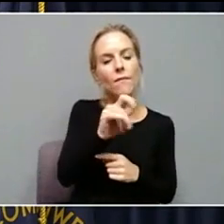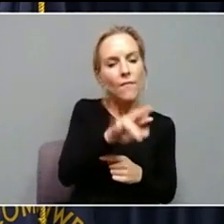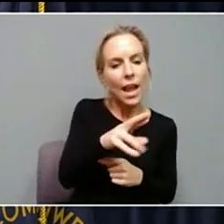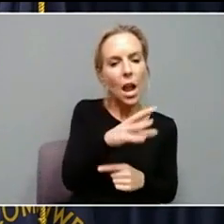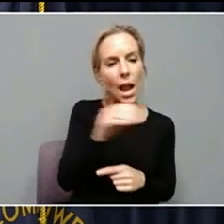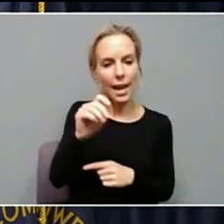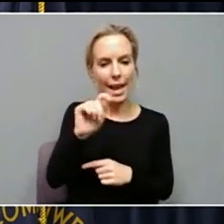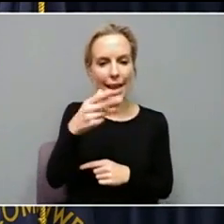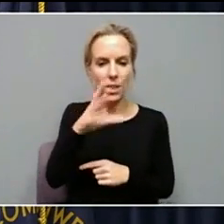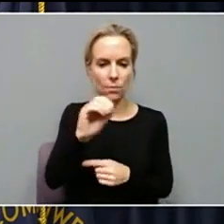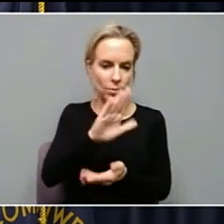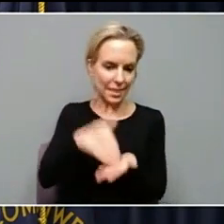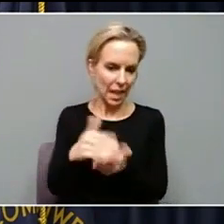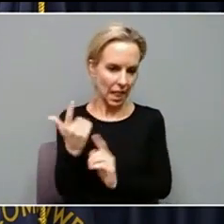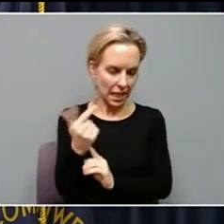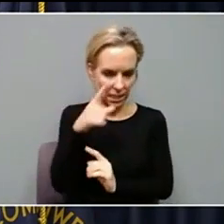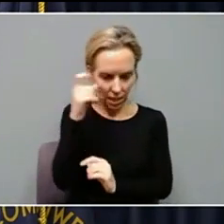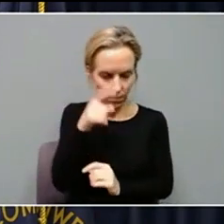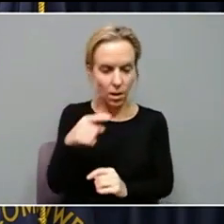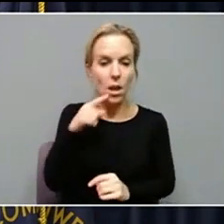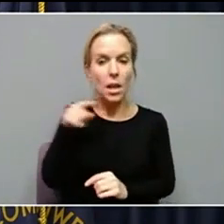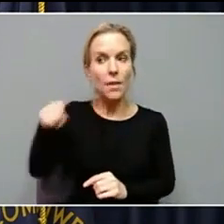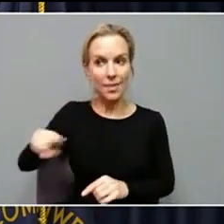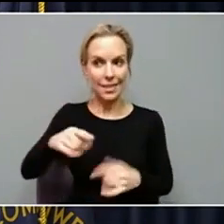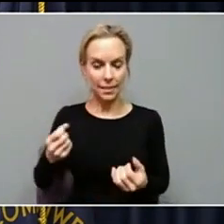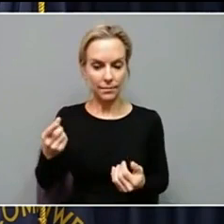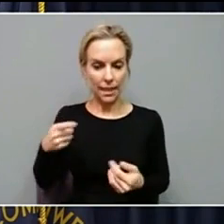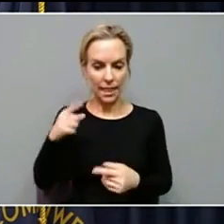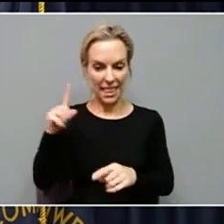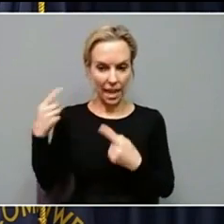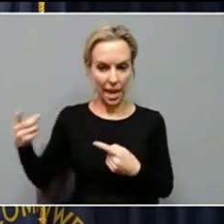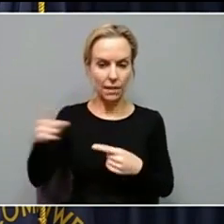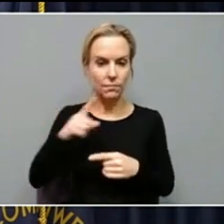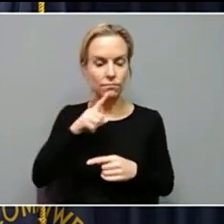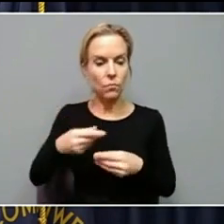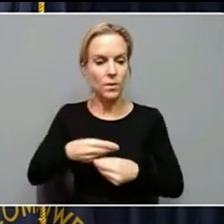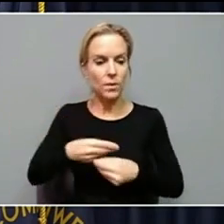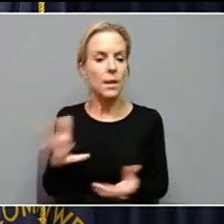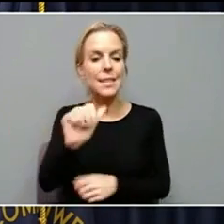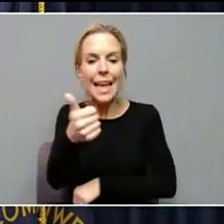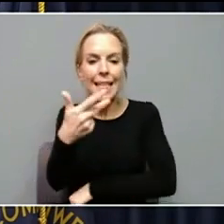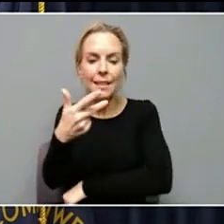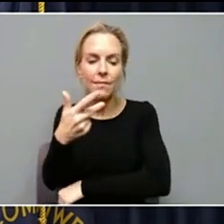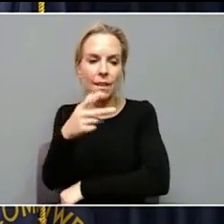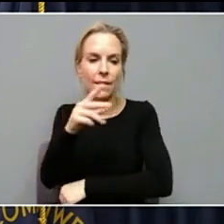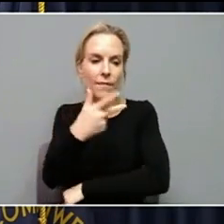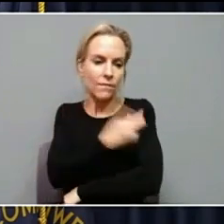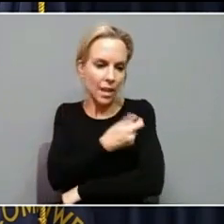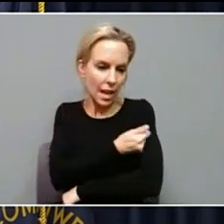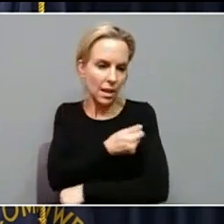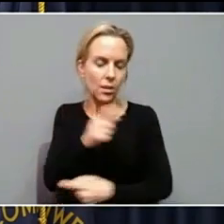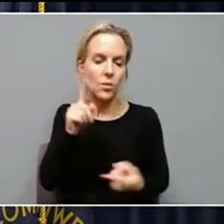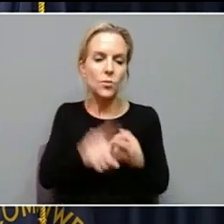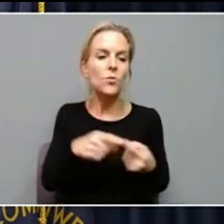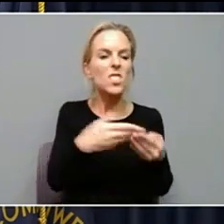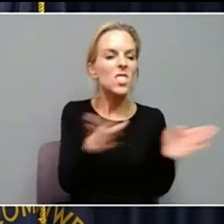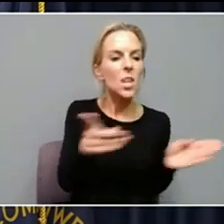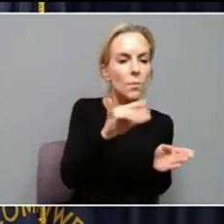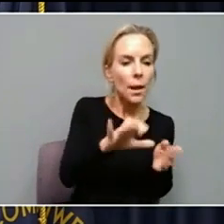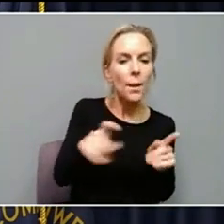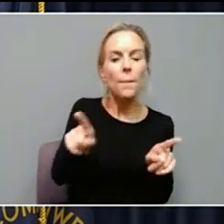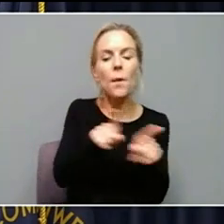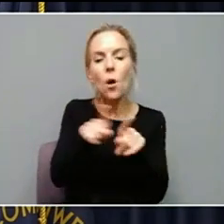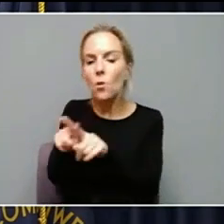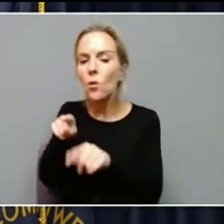our medical guardsmen have distributed approximately 10,000 vaccinations among both the general public and our Department of Defense personnel here